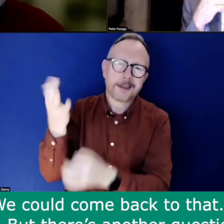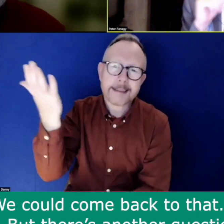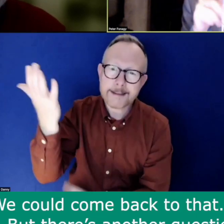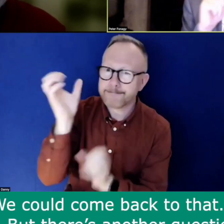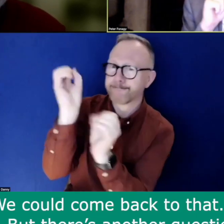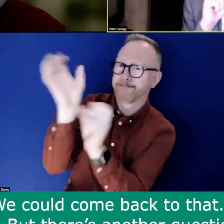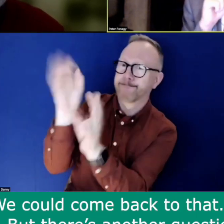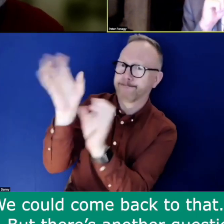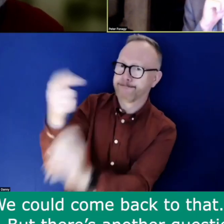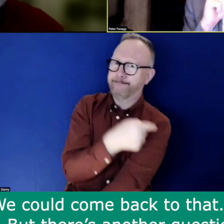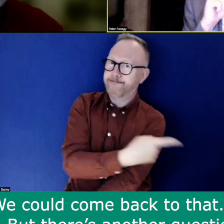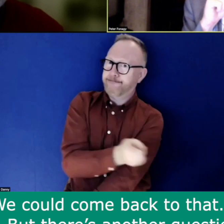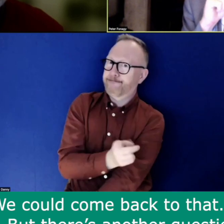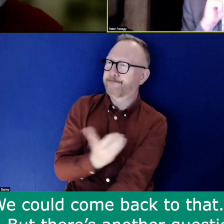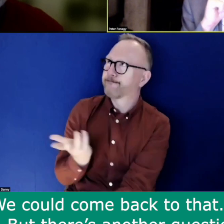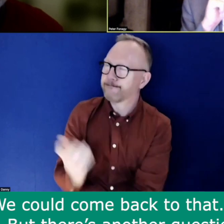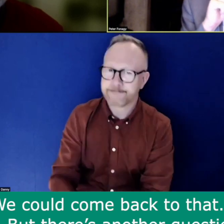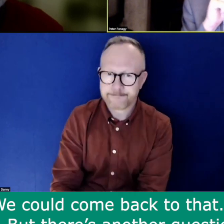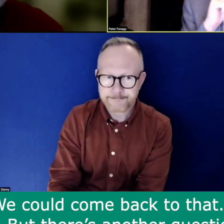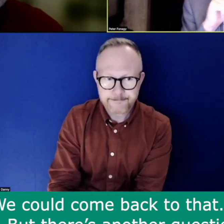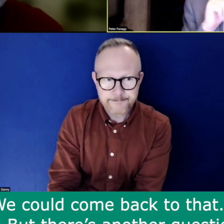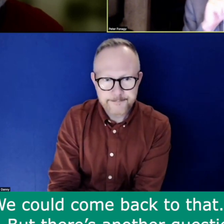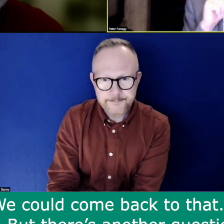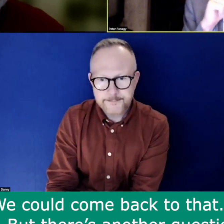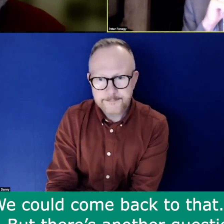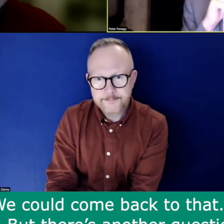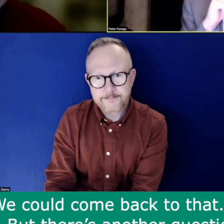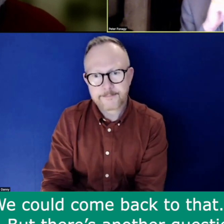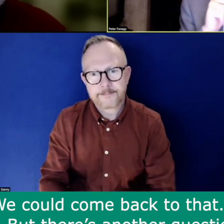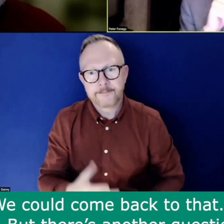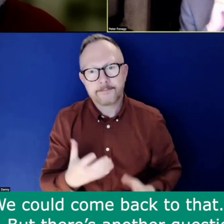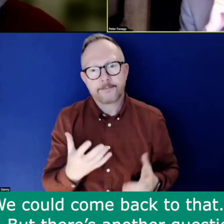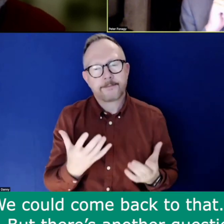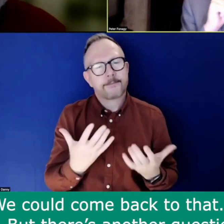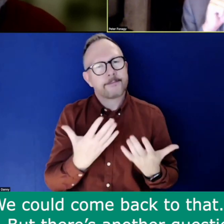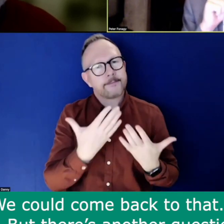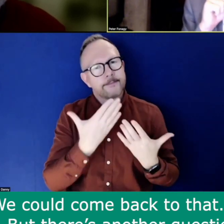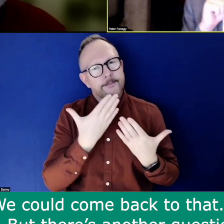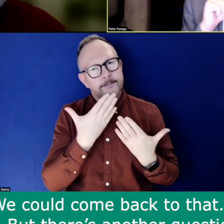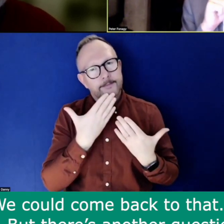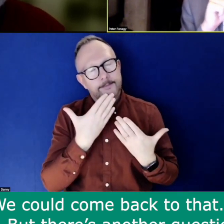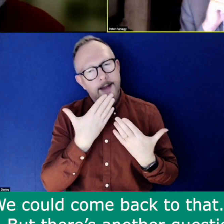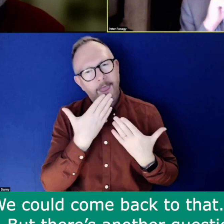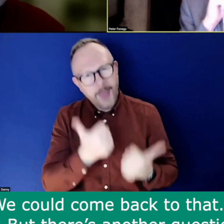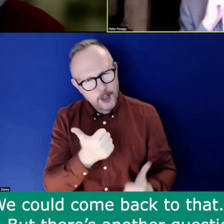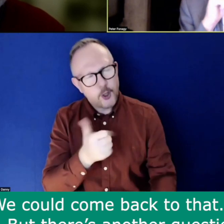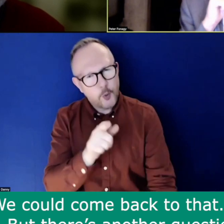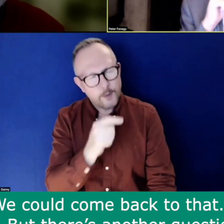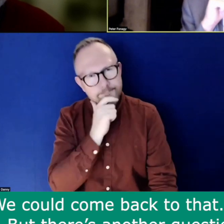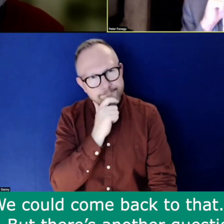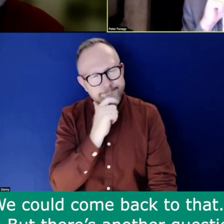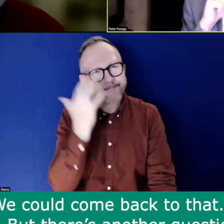Thank you for that. We could come back to that. I'd be really interested in exploring it further, but there's another question, another difficult